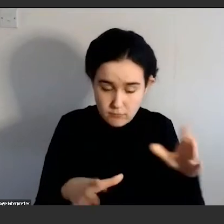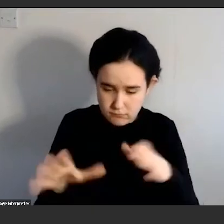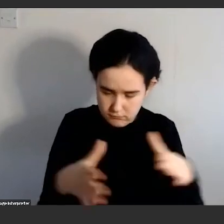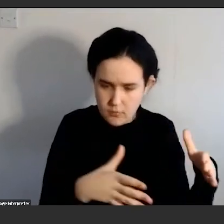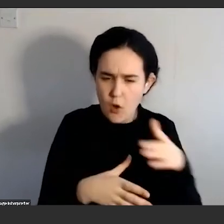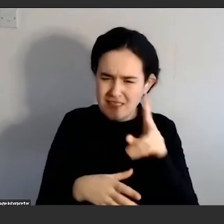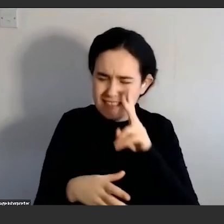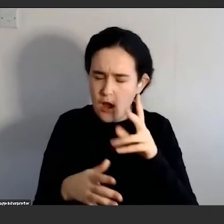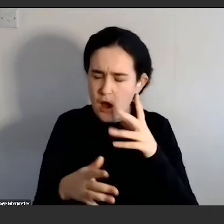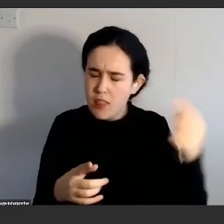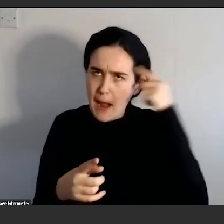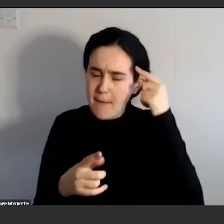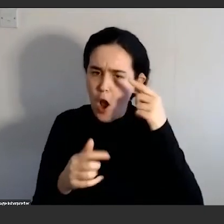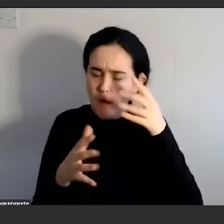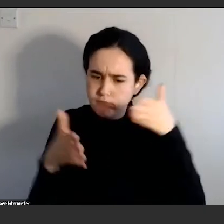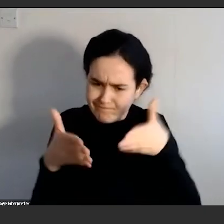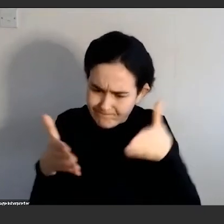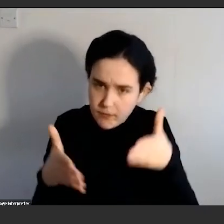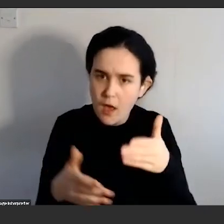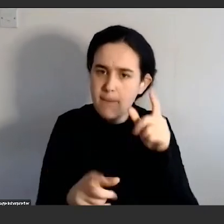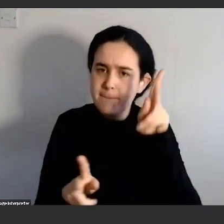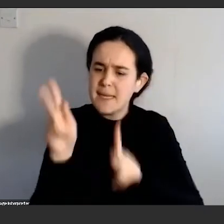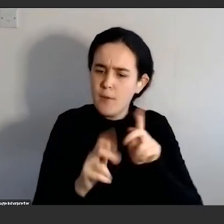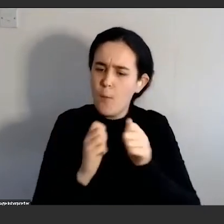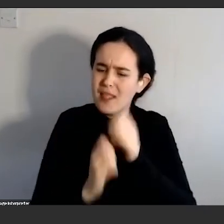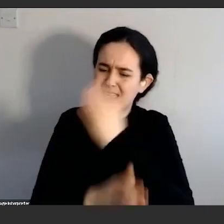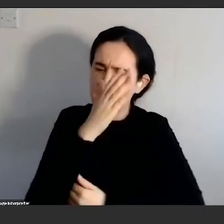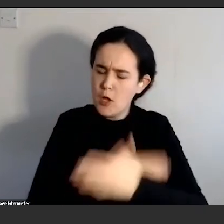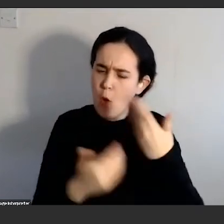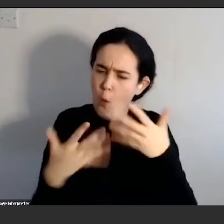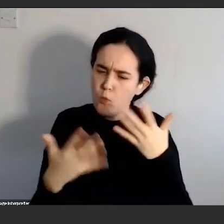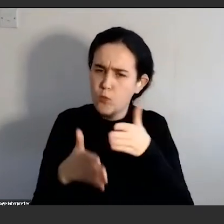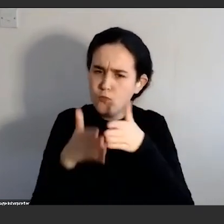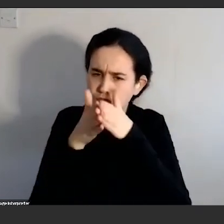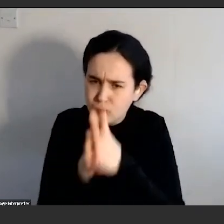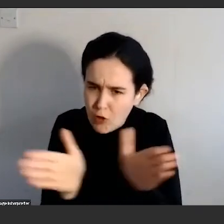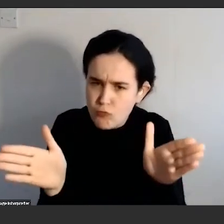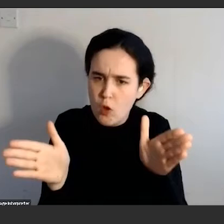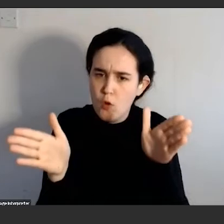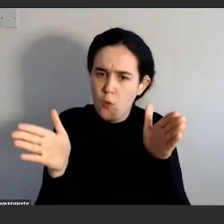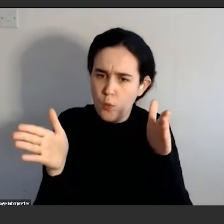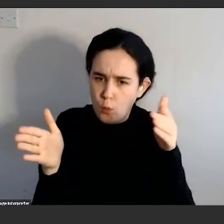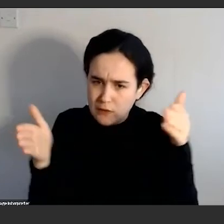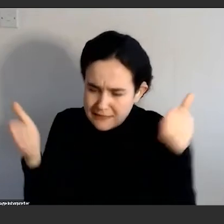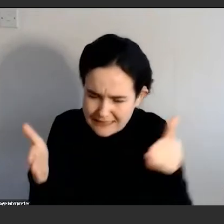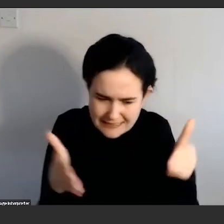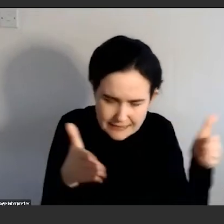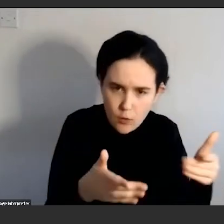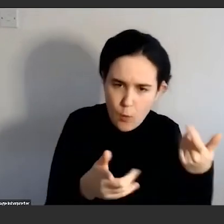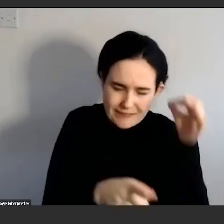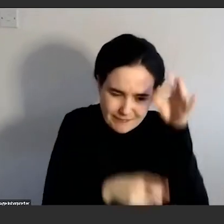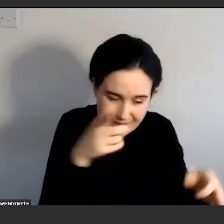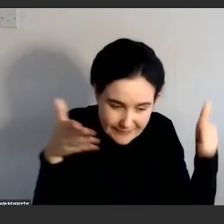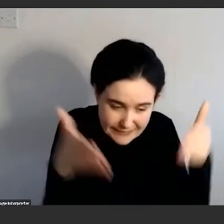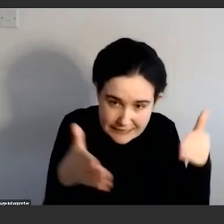that? Well, not all the time, to be quite frank, Femi. And as we've heard it many times